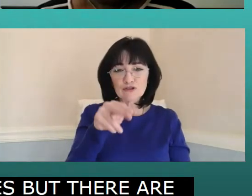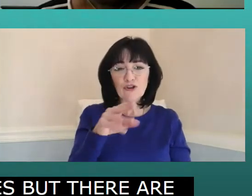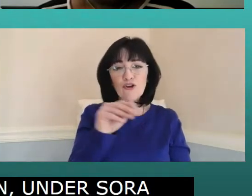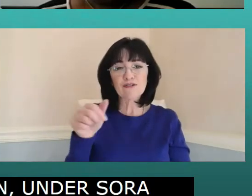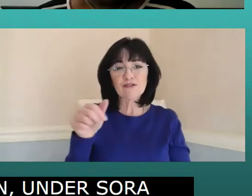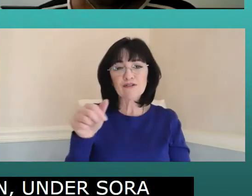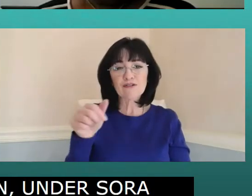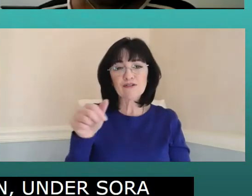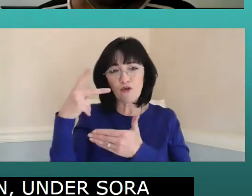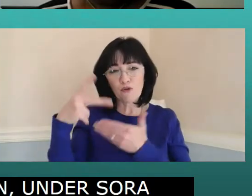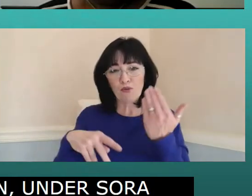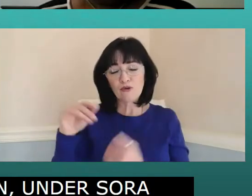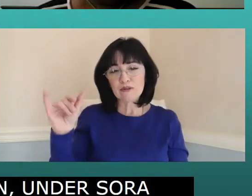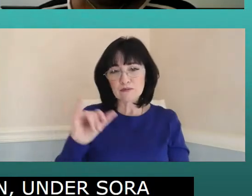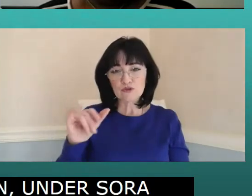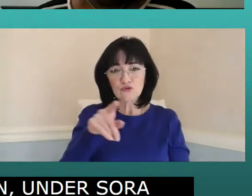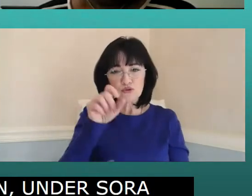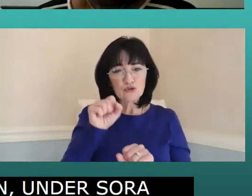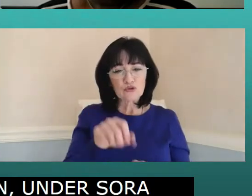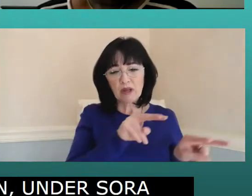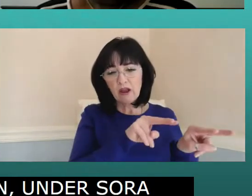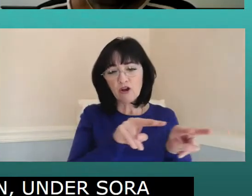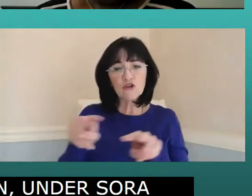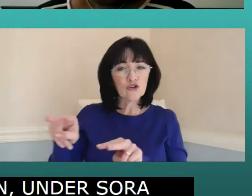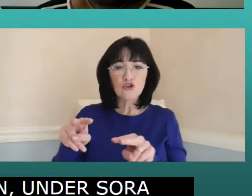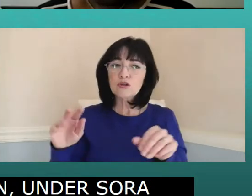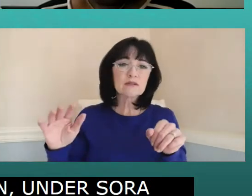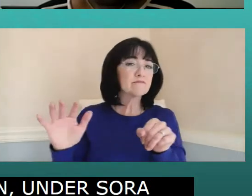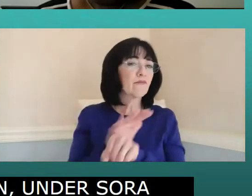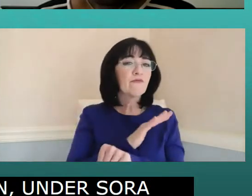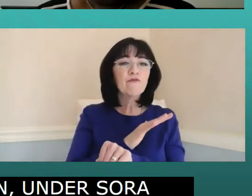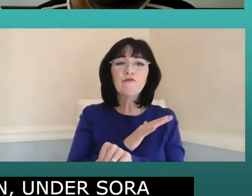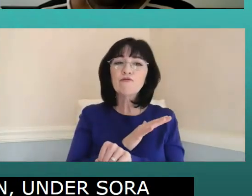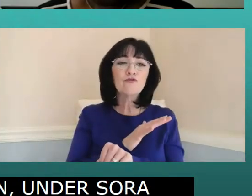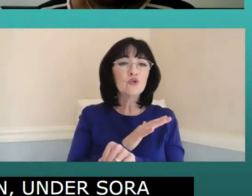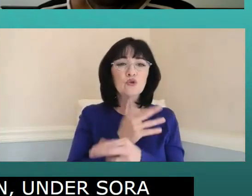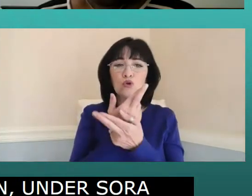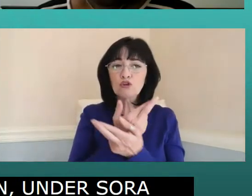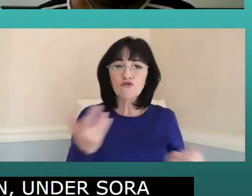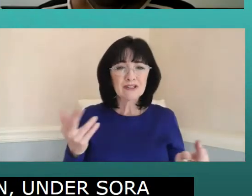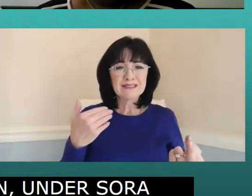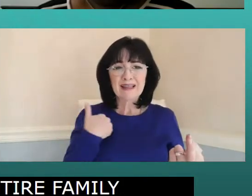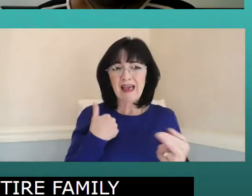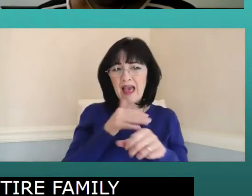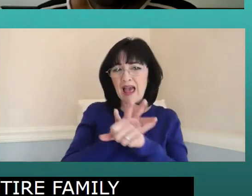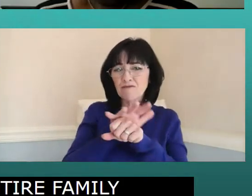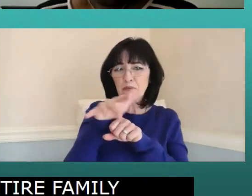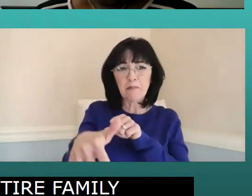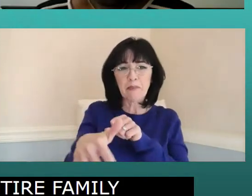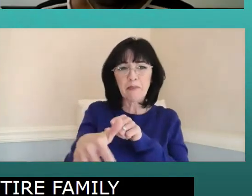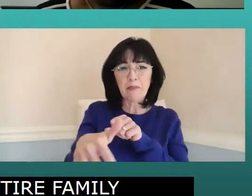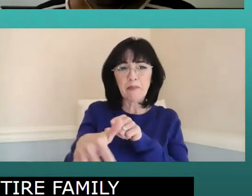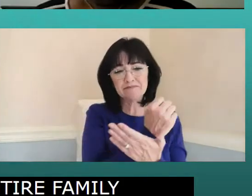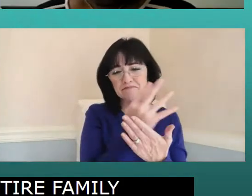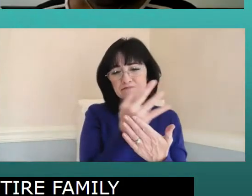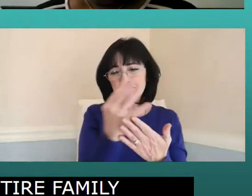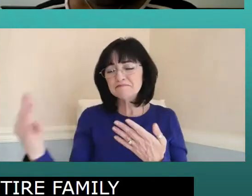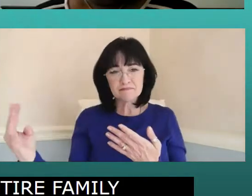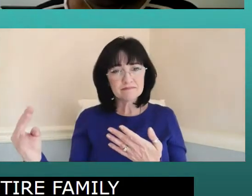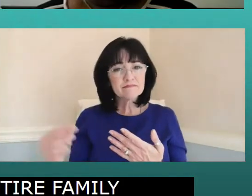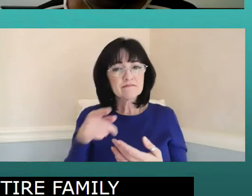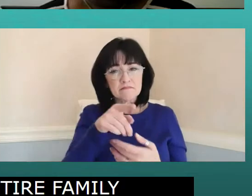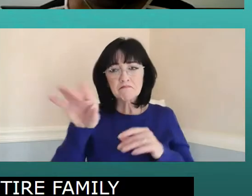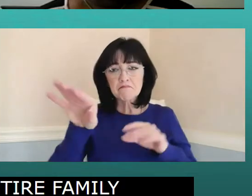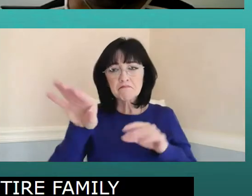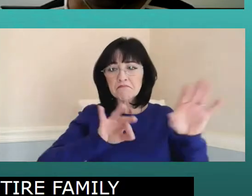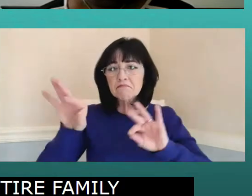well as an entire family resources tab. And so there are a plethora of things that you can do to support your